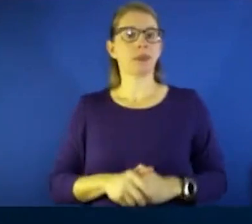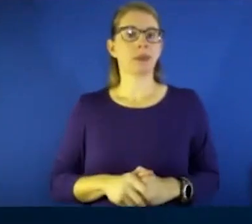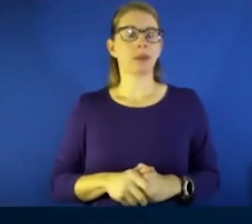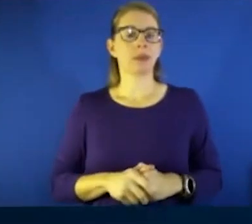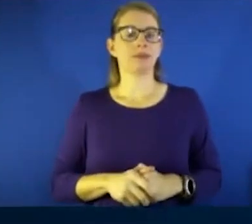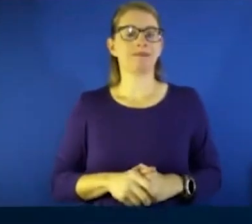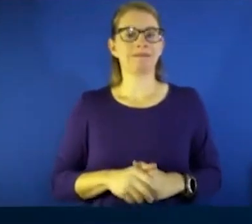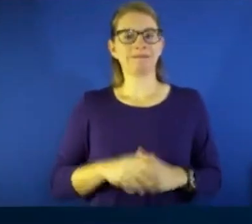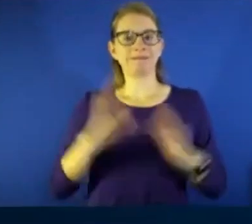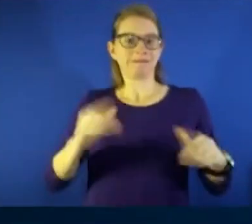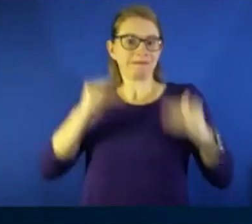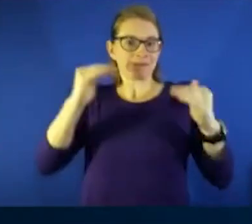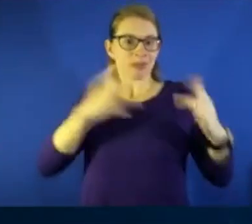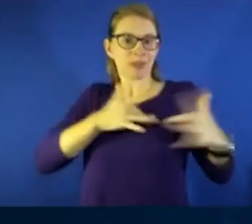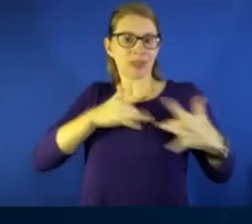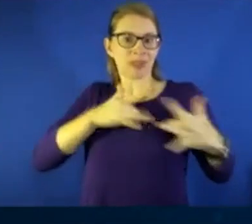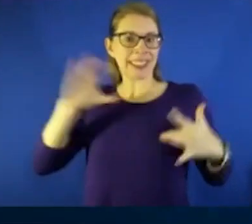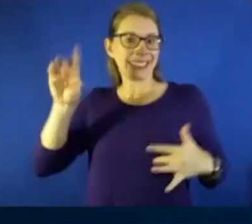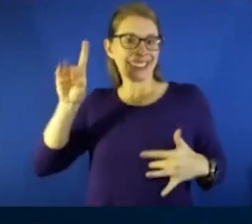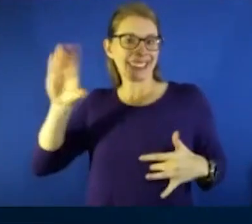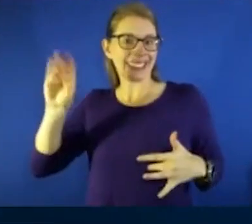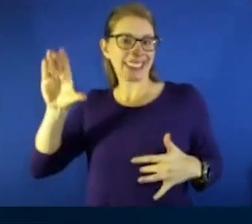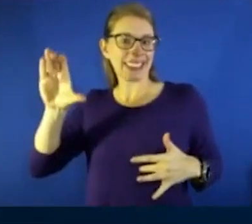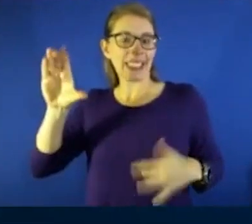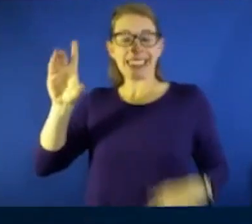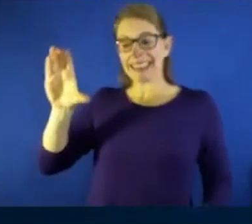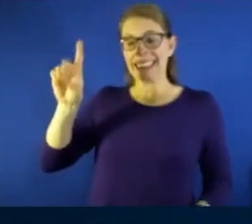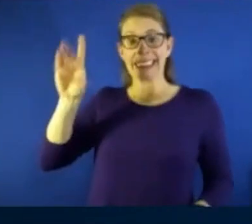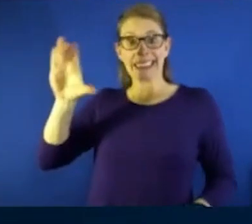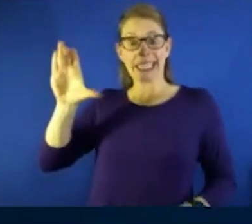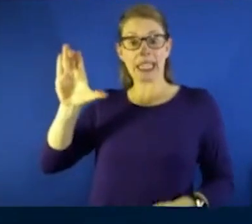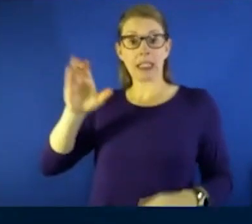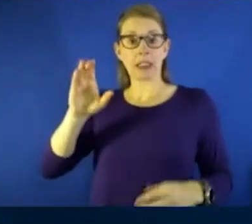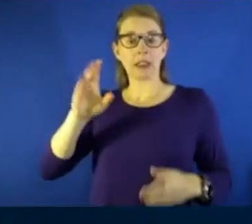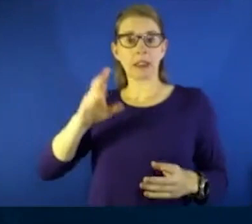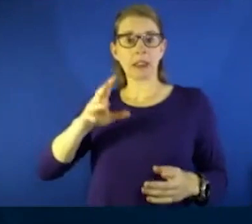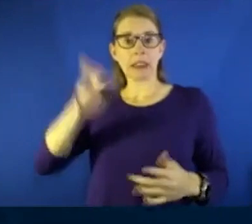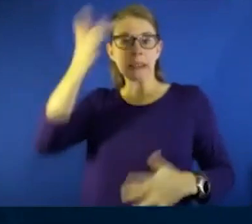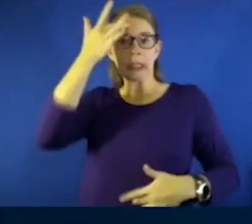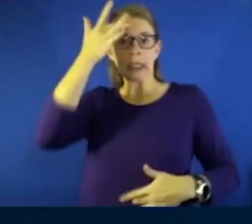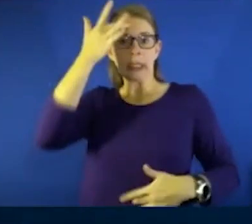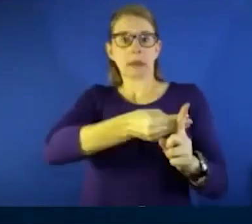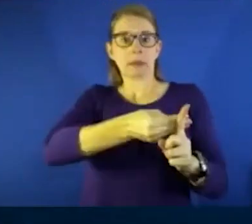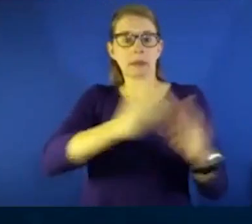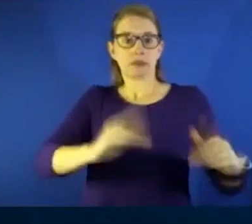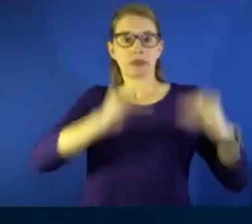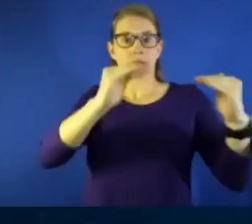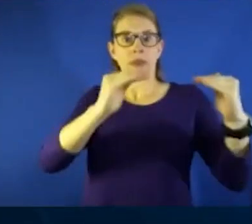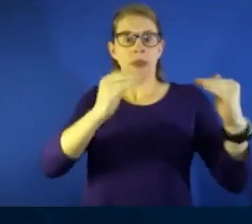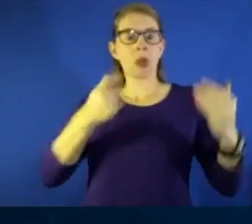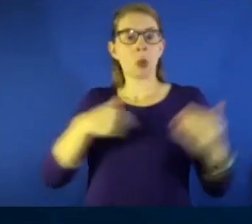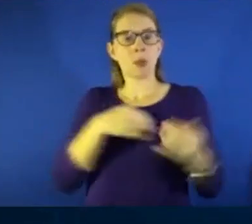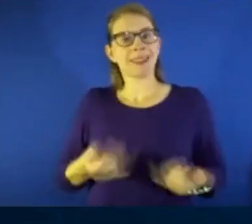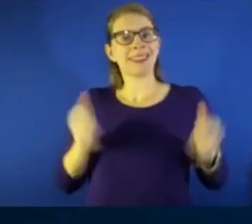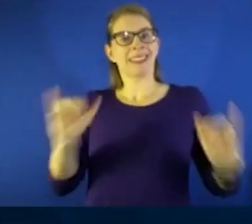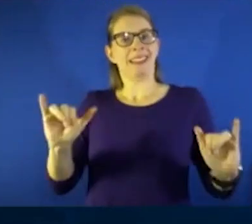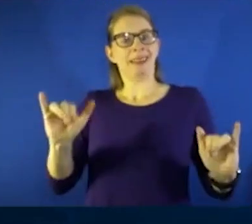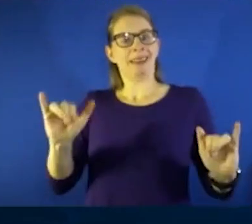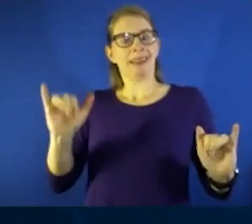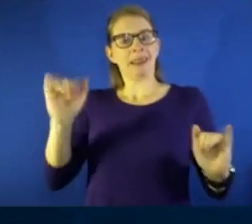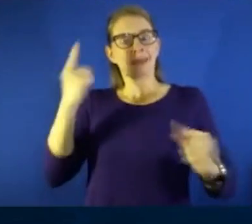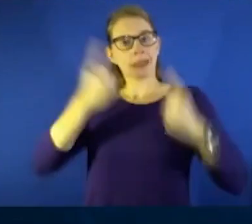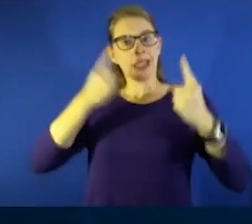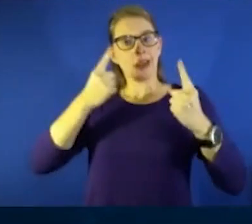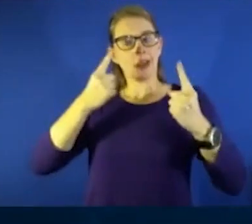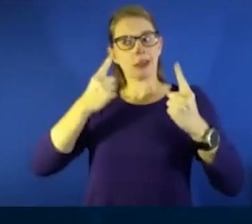of high concern by the CDC, where the transmission rate is still pretty high. We were talking about that this morning on our newscast, where we're still considered to be that, while